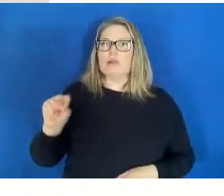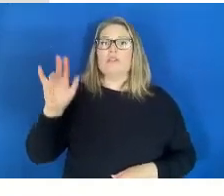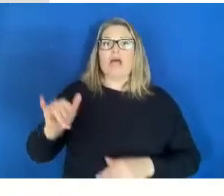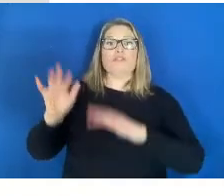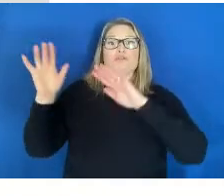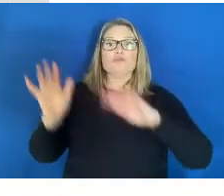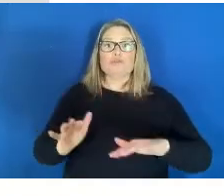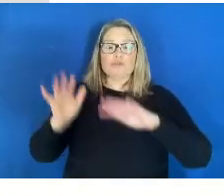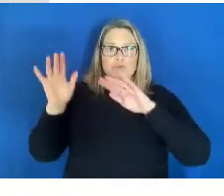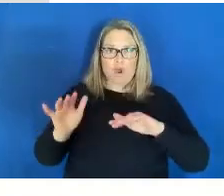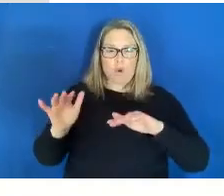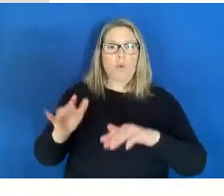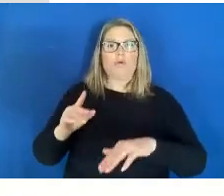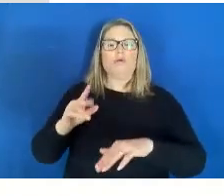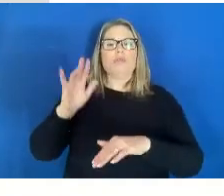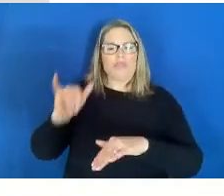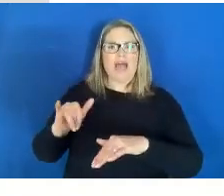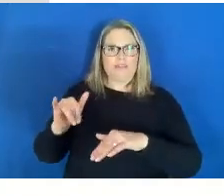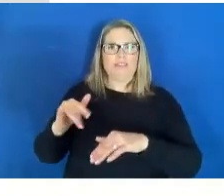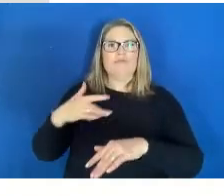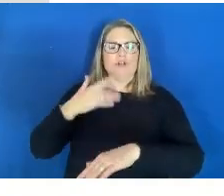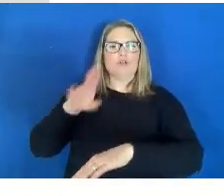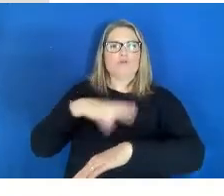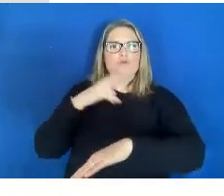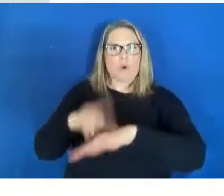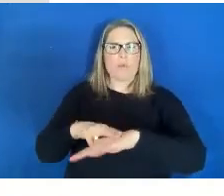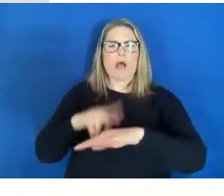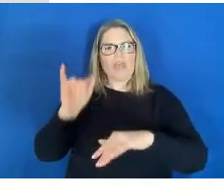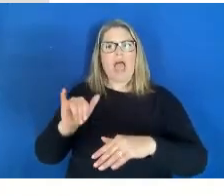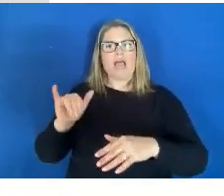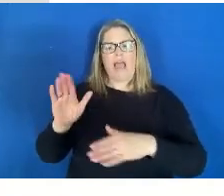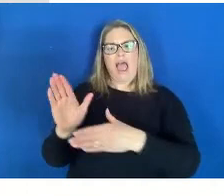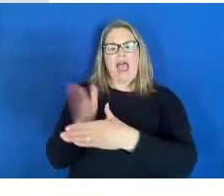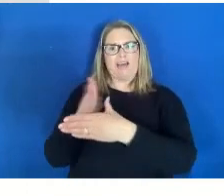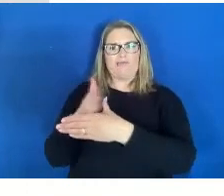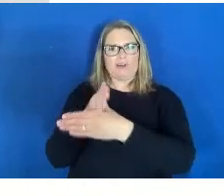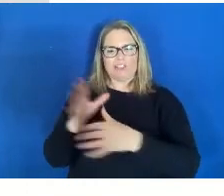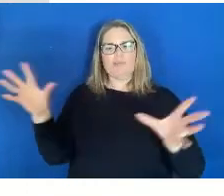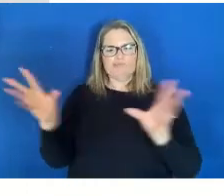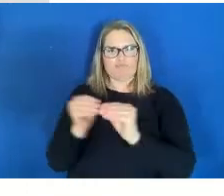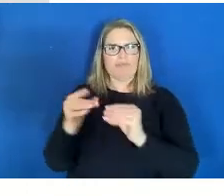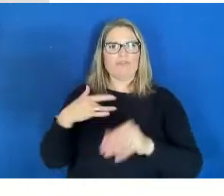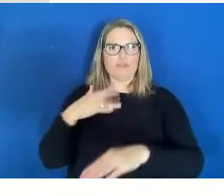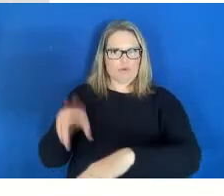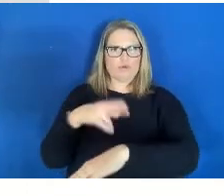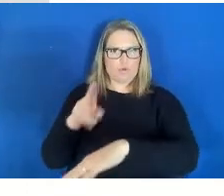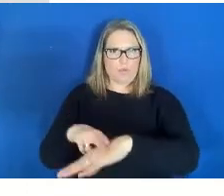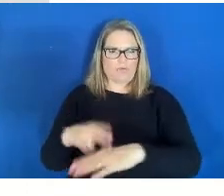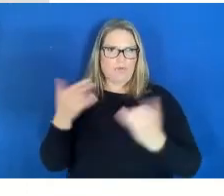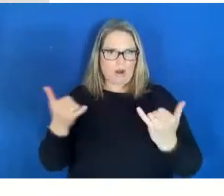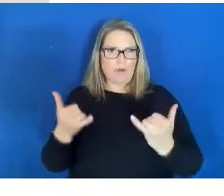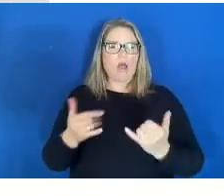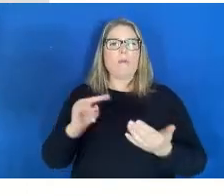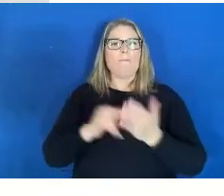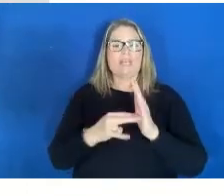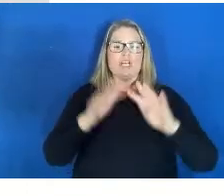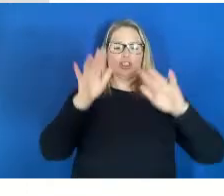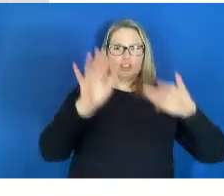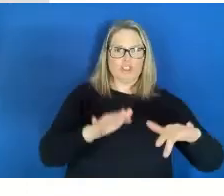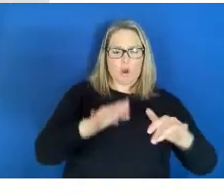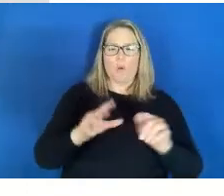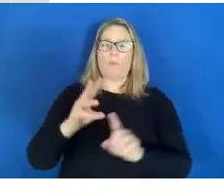is normal compared to the very long-term average. And this map is showing snow water equivalent, but instead